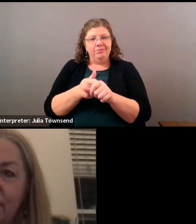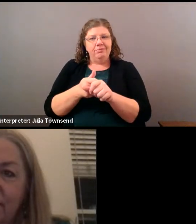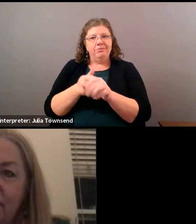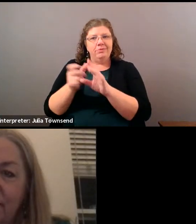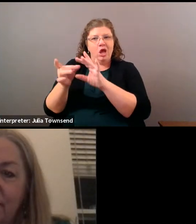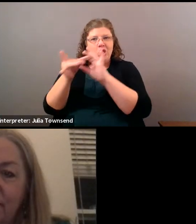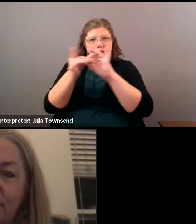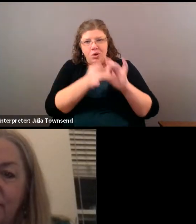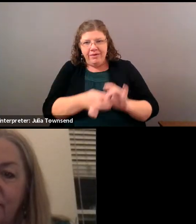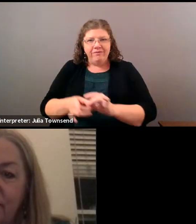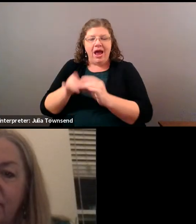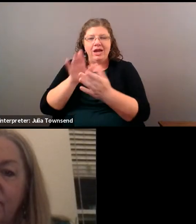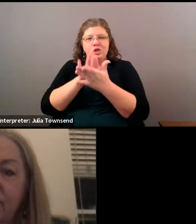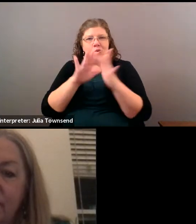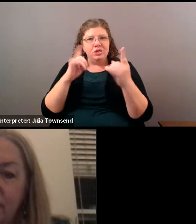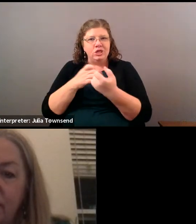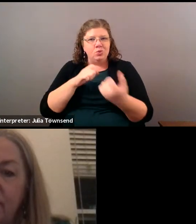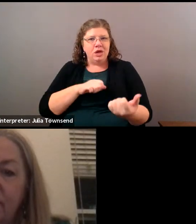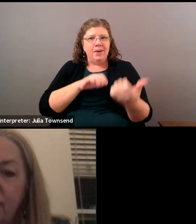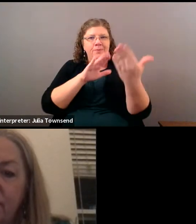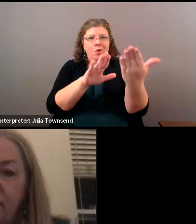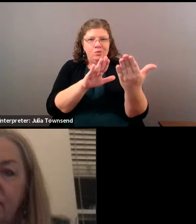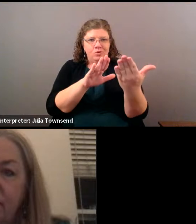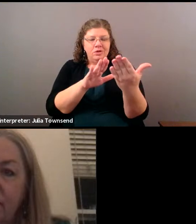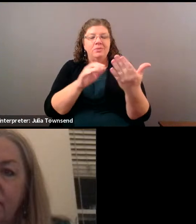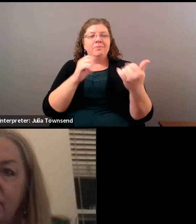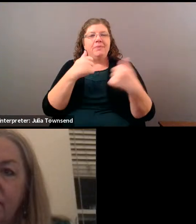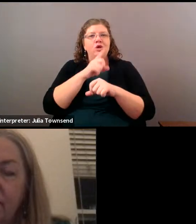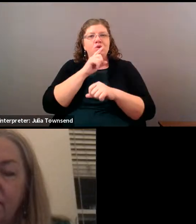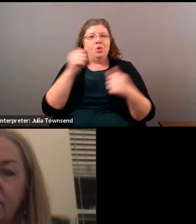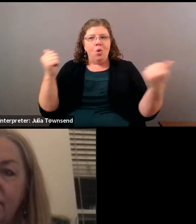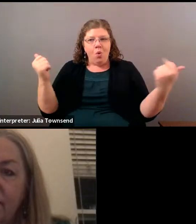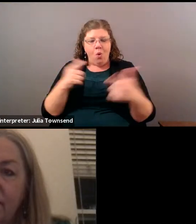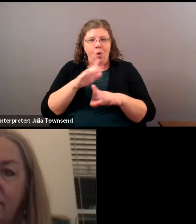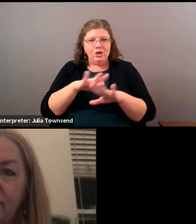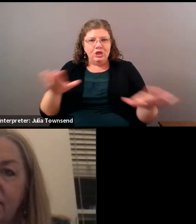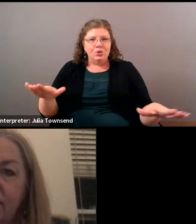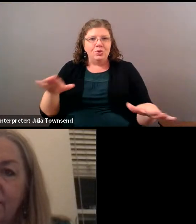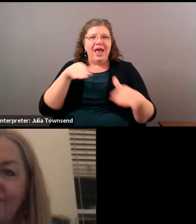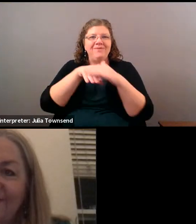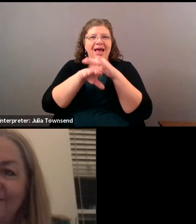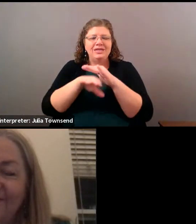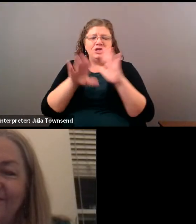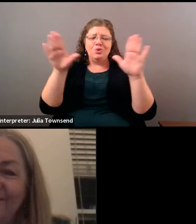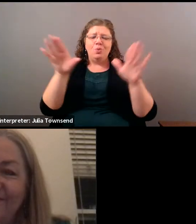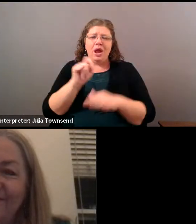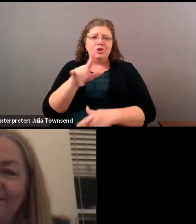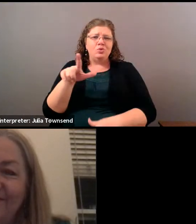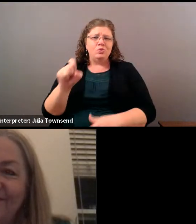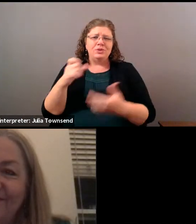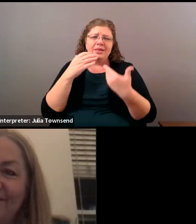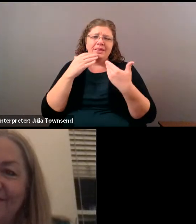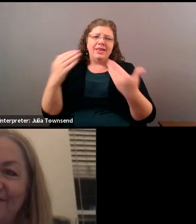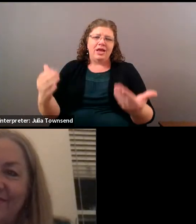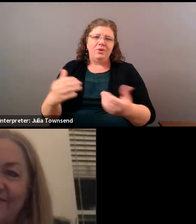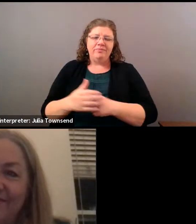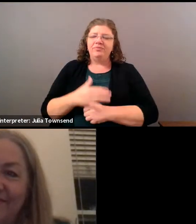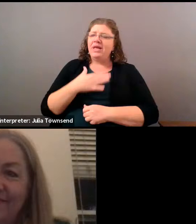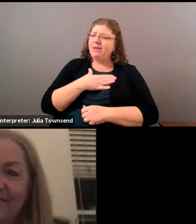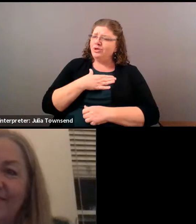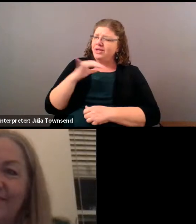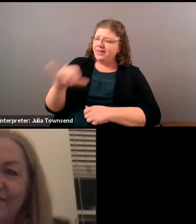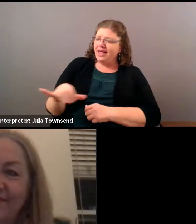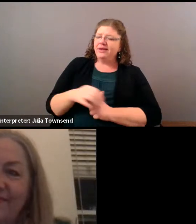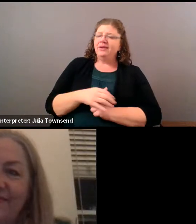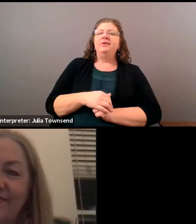school district approach and ensure that all children are getting access to all these great tools. Thank you. I appreciate that, and